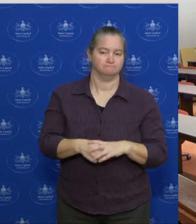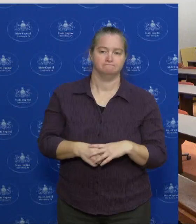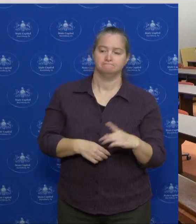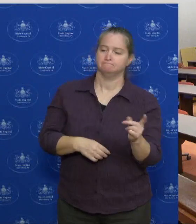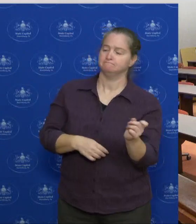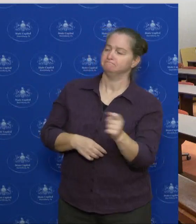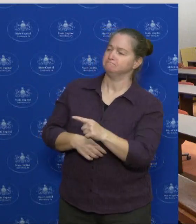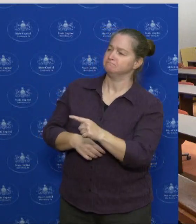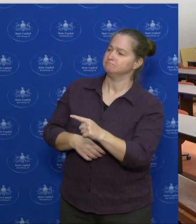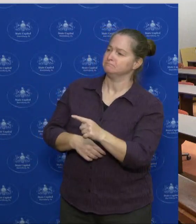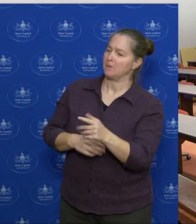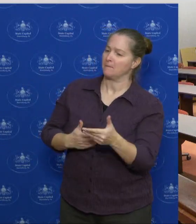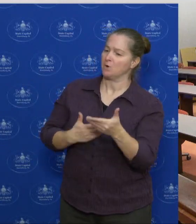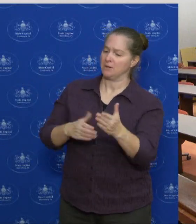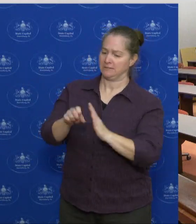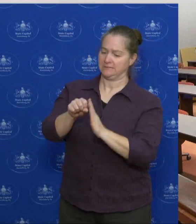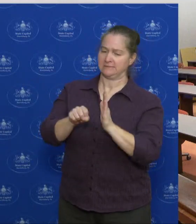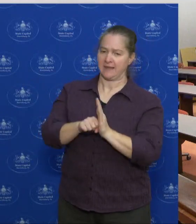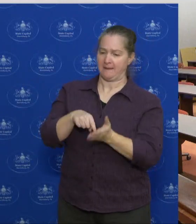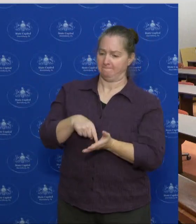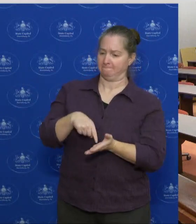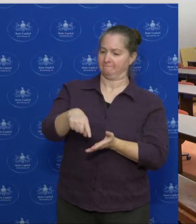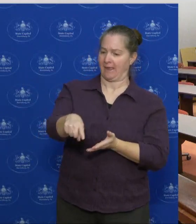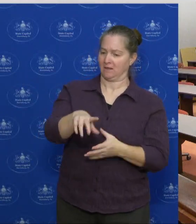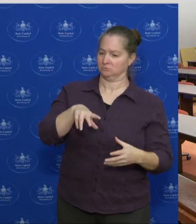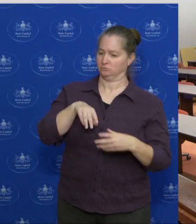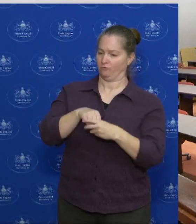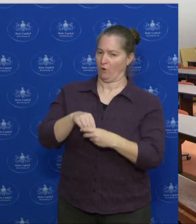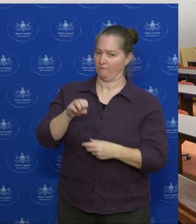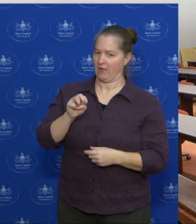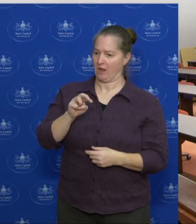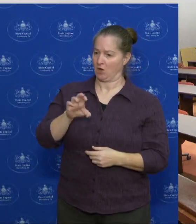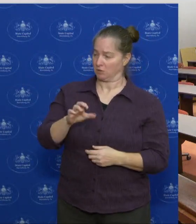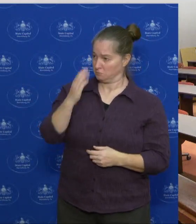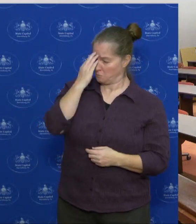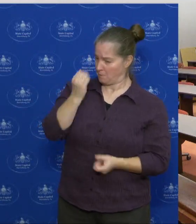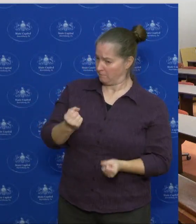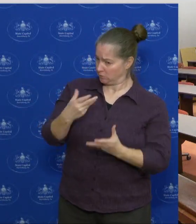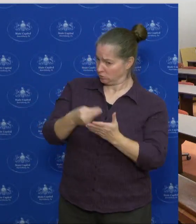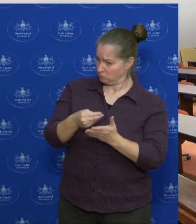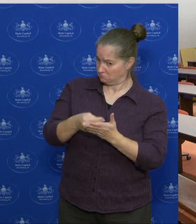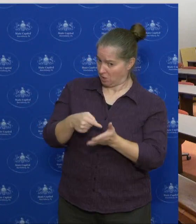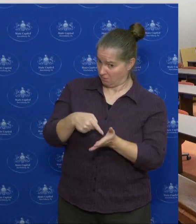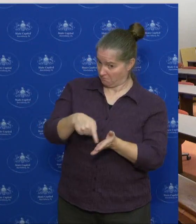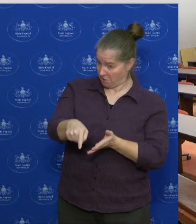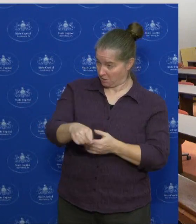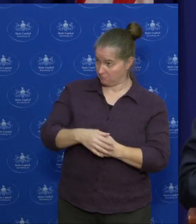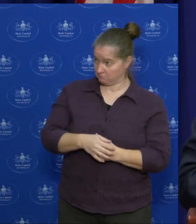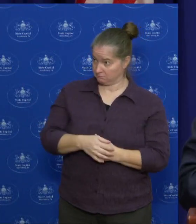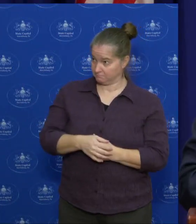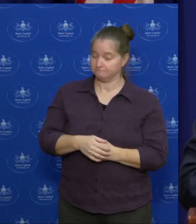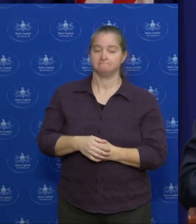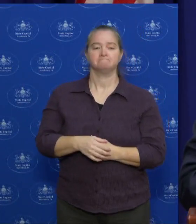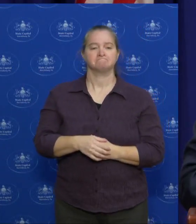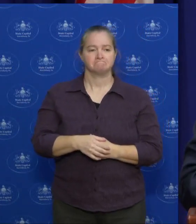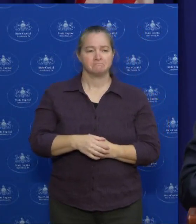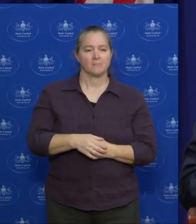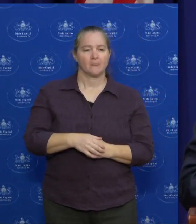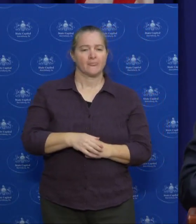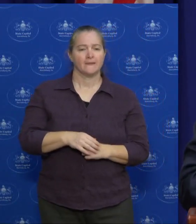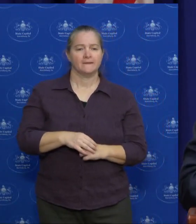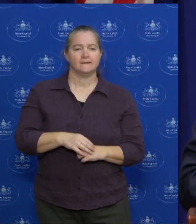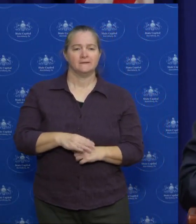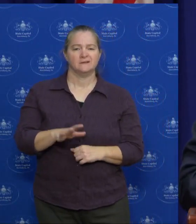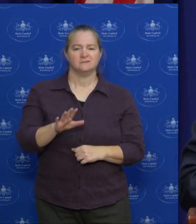that the state pays to participate in the ERIC system. Do you have an estimate of what the cost is? It is